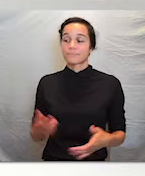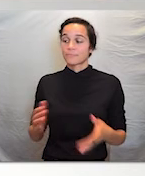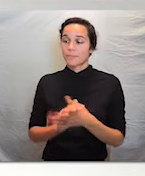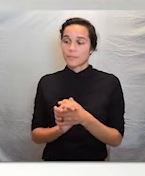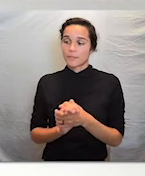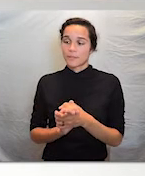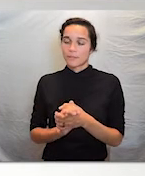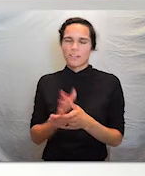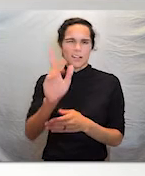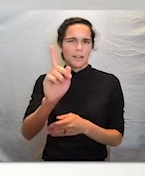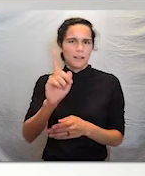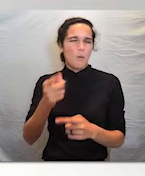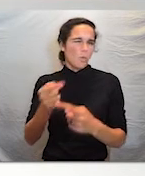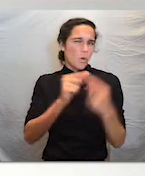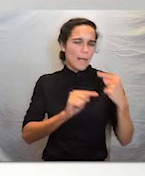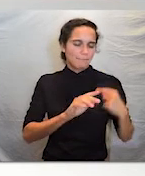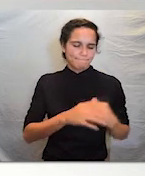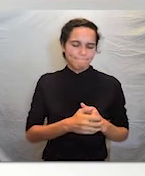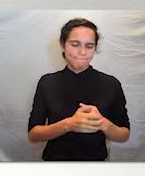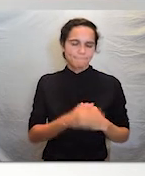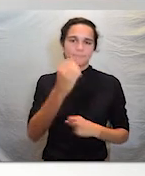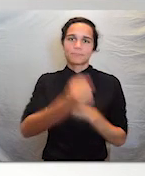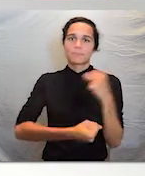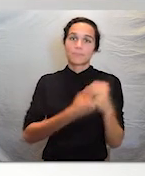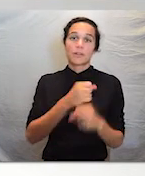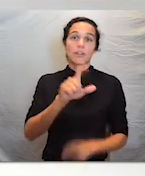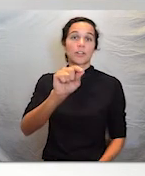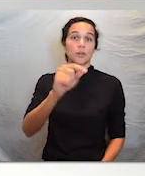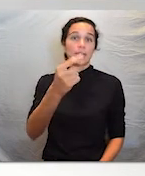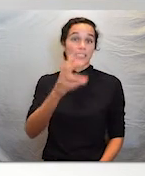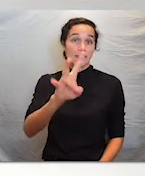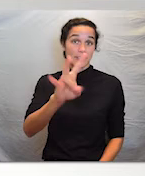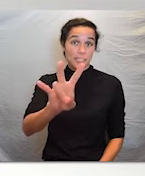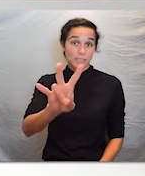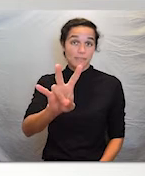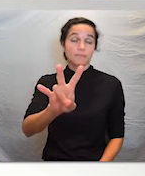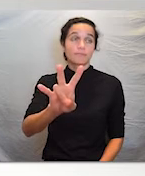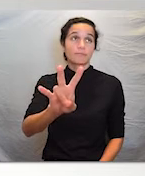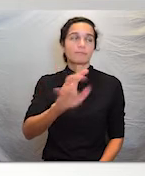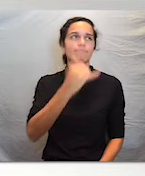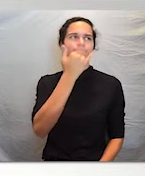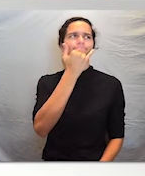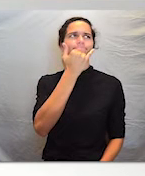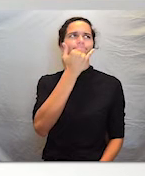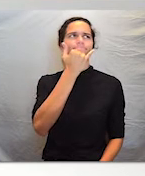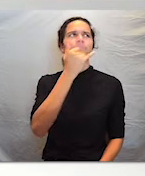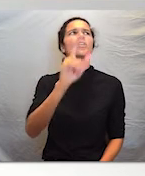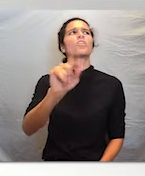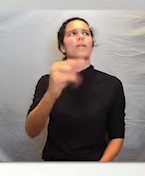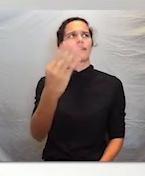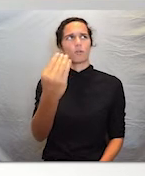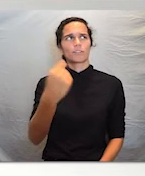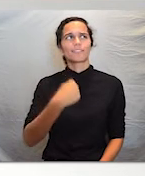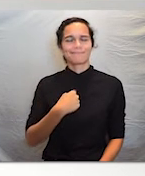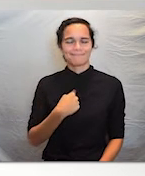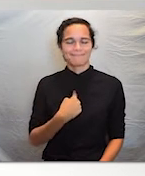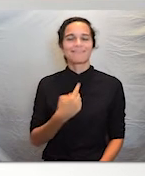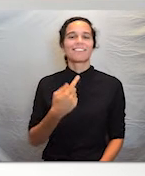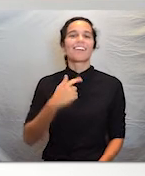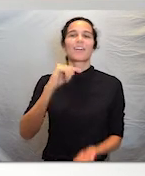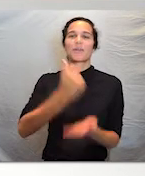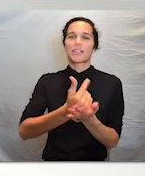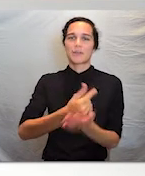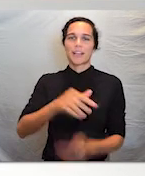going to go back. In 2017, actually in 2014, I graduated from